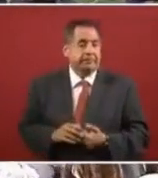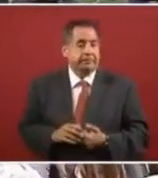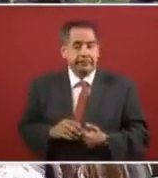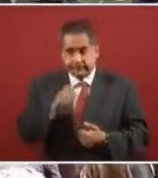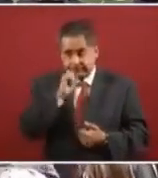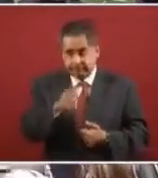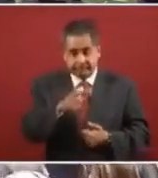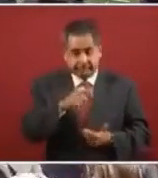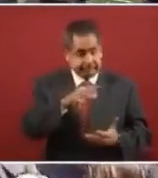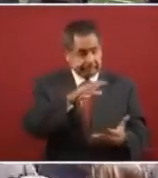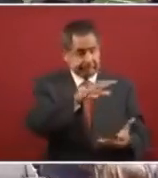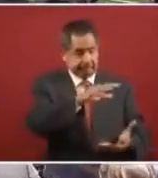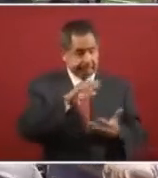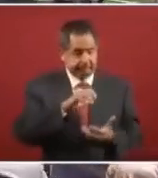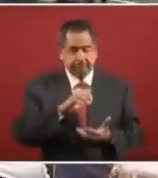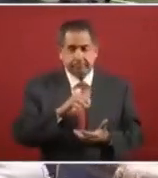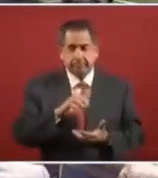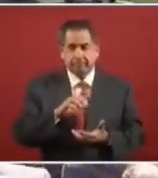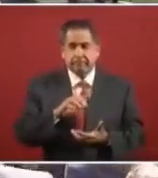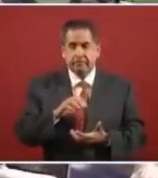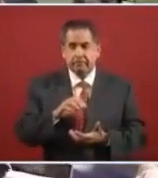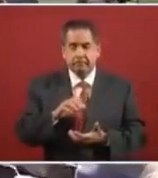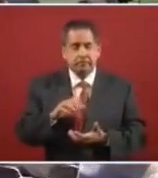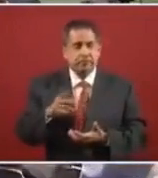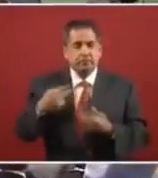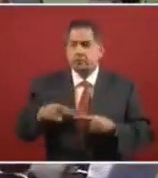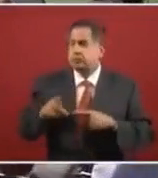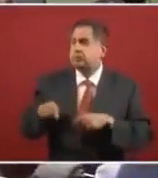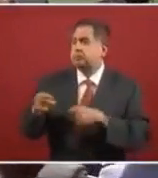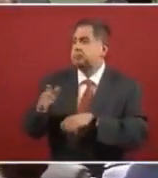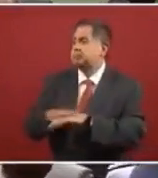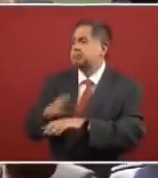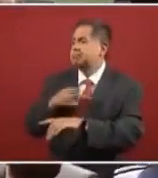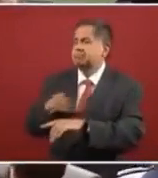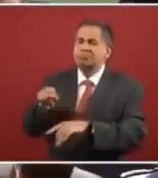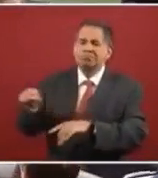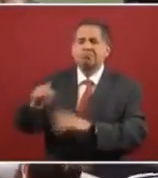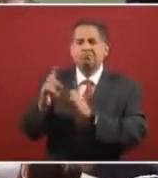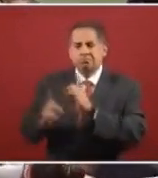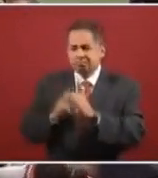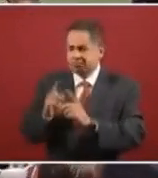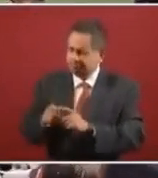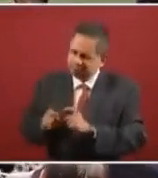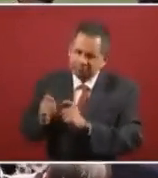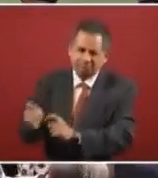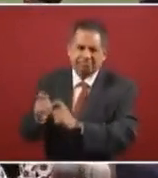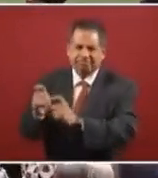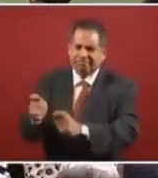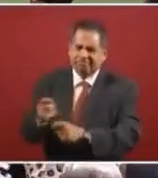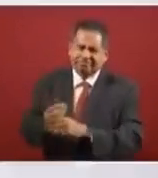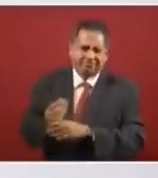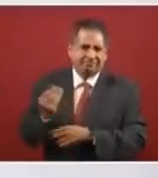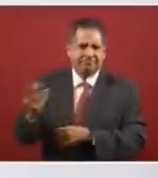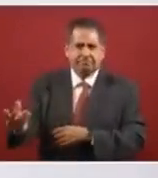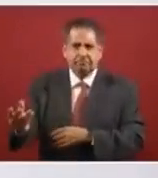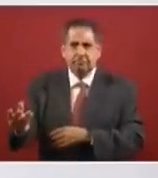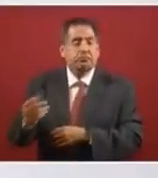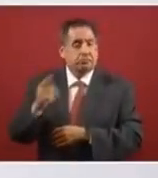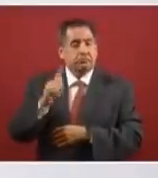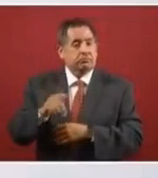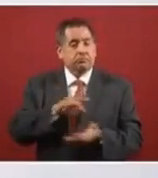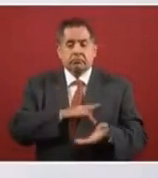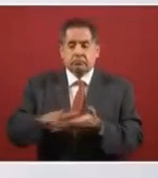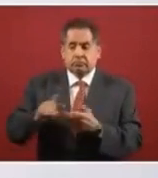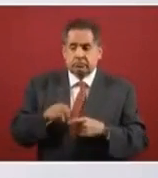that are given to them they're given to the poorest communities and